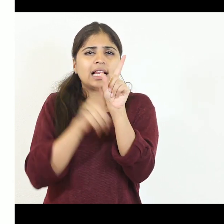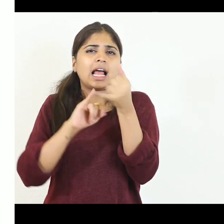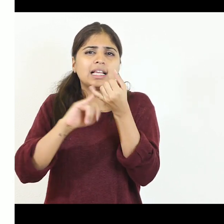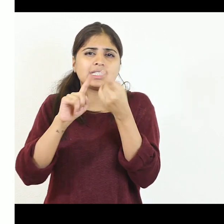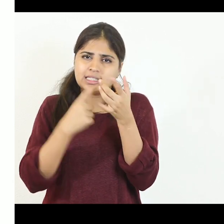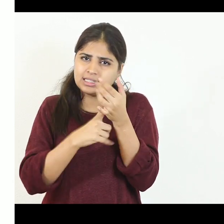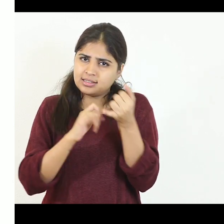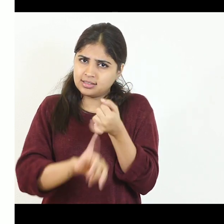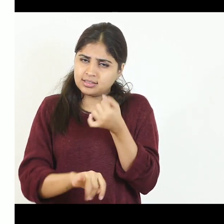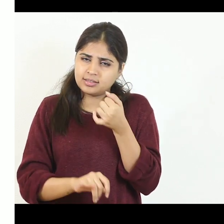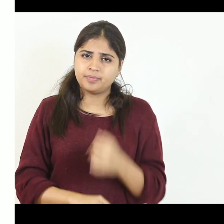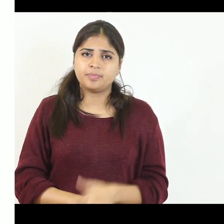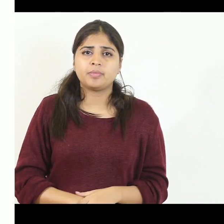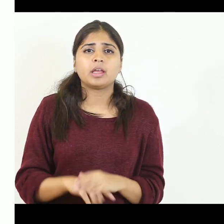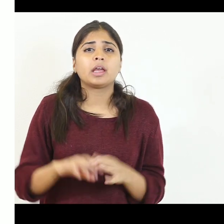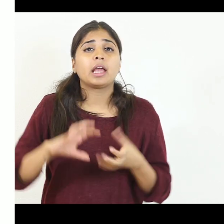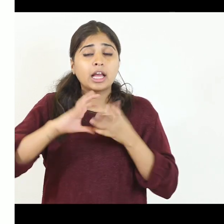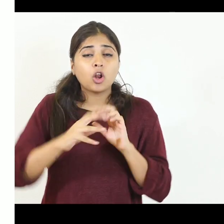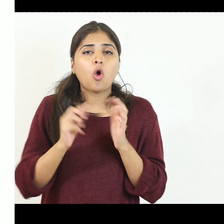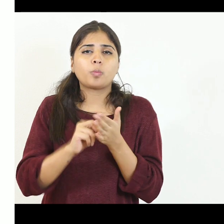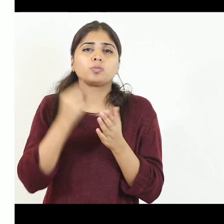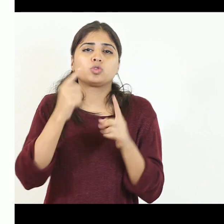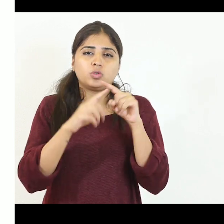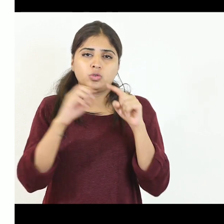Option 2. User interface.